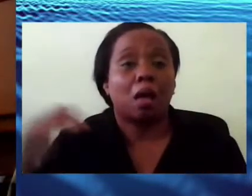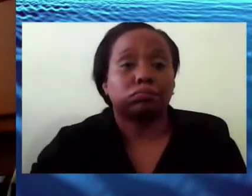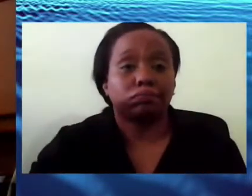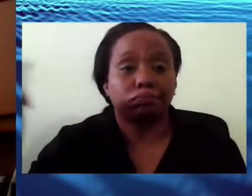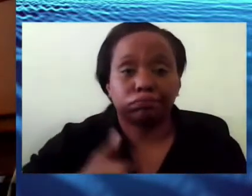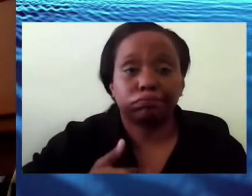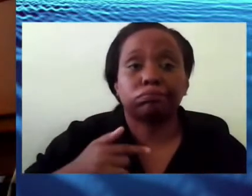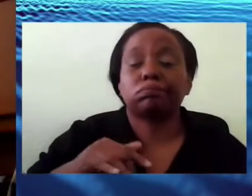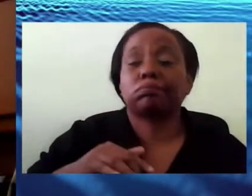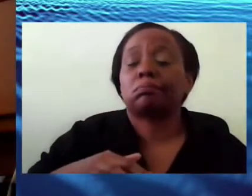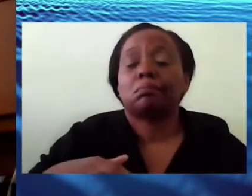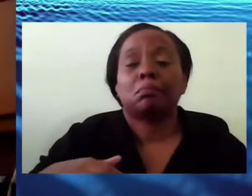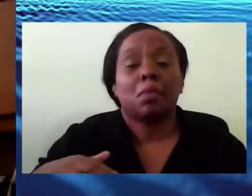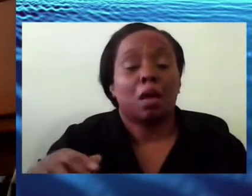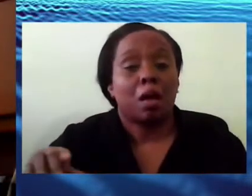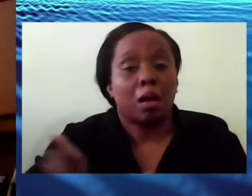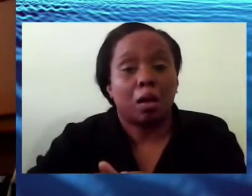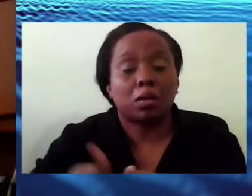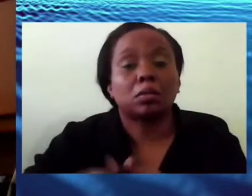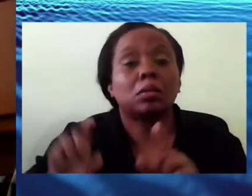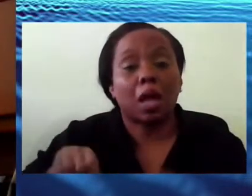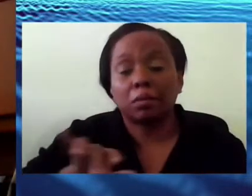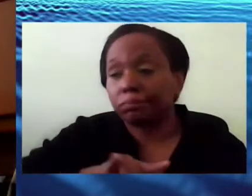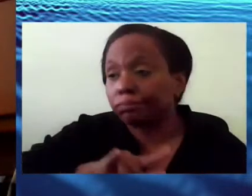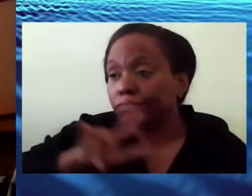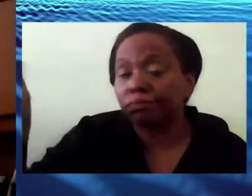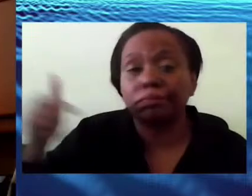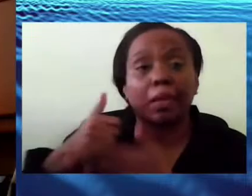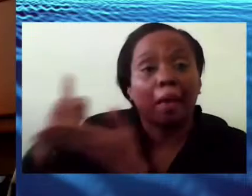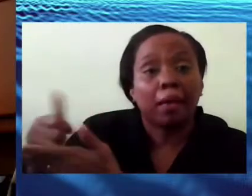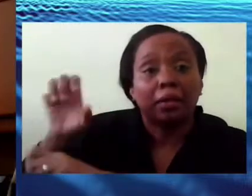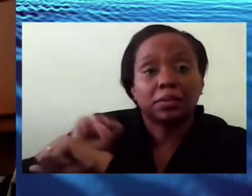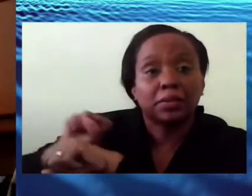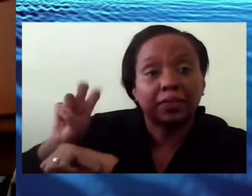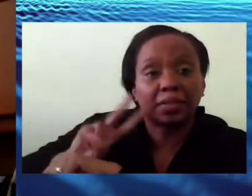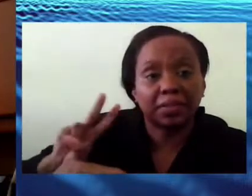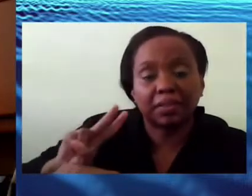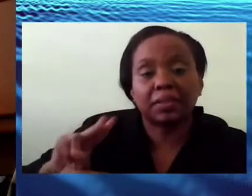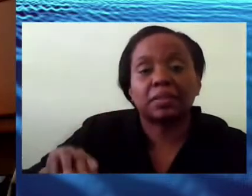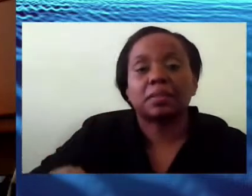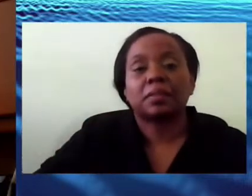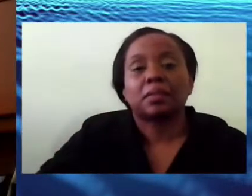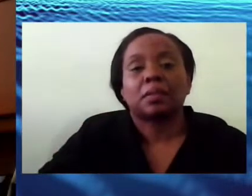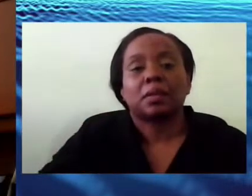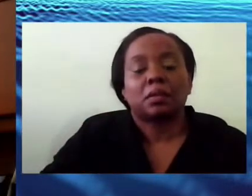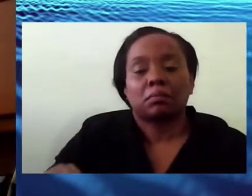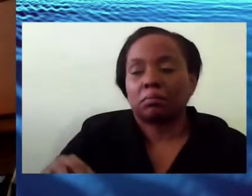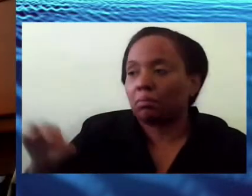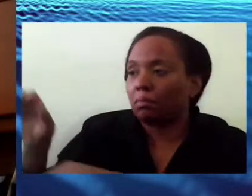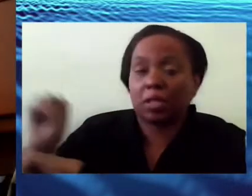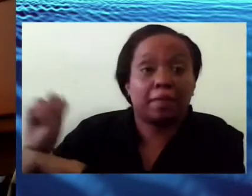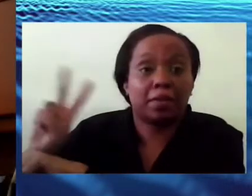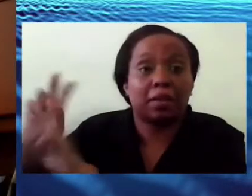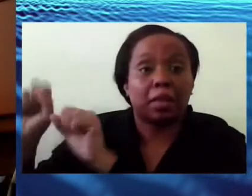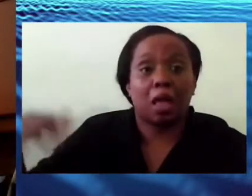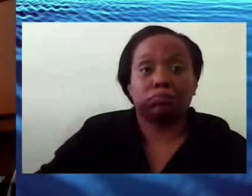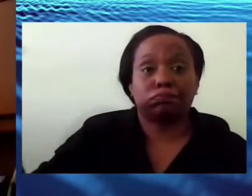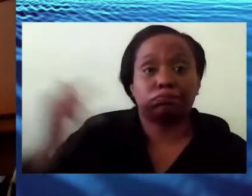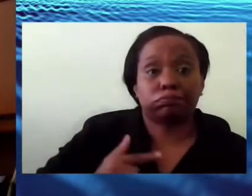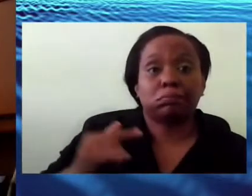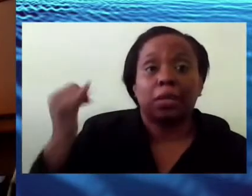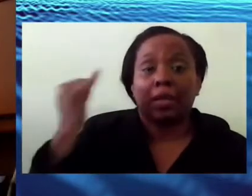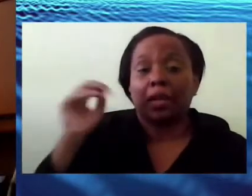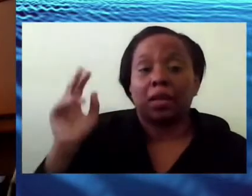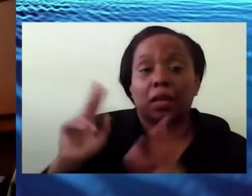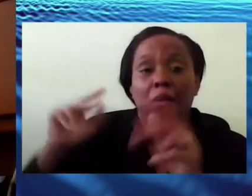and the Grenadines, very importantly, will also be in a position to use Barbados as a landing base to service the needs of those people, our brothers